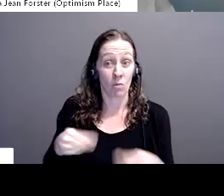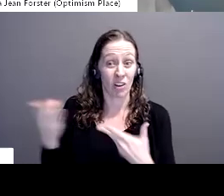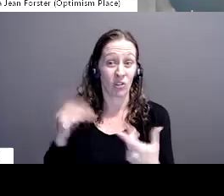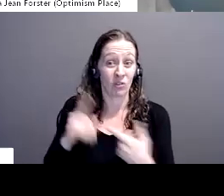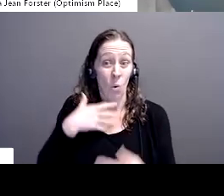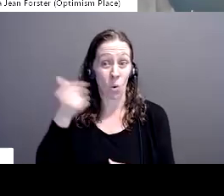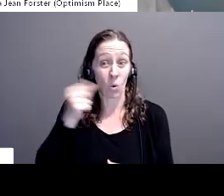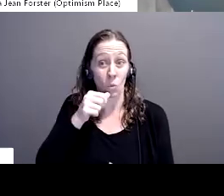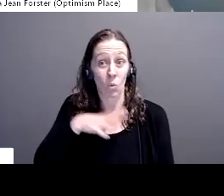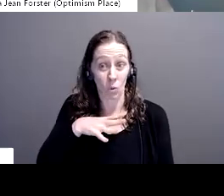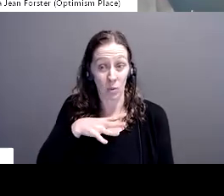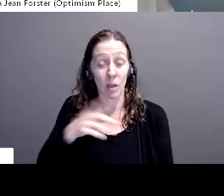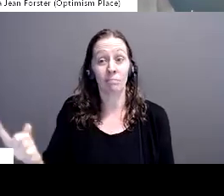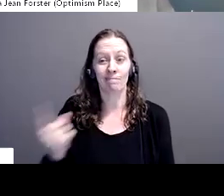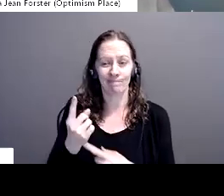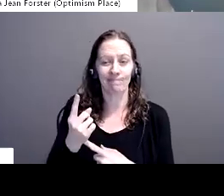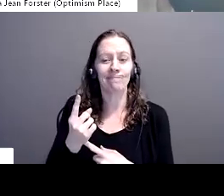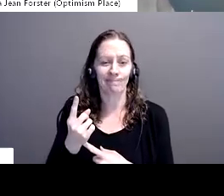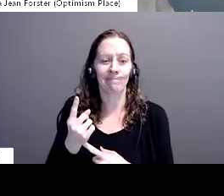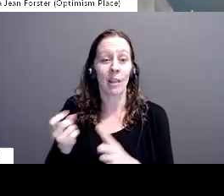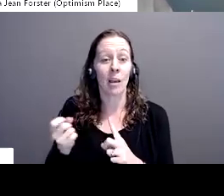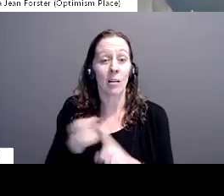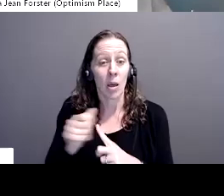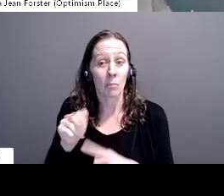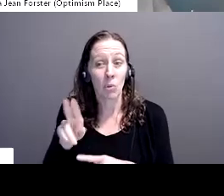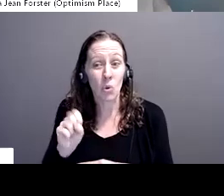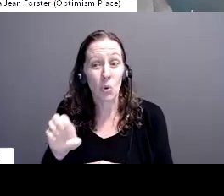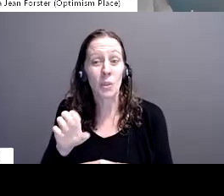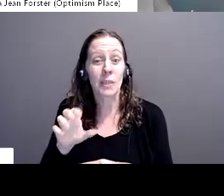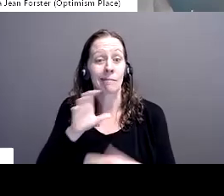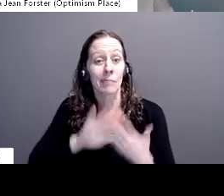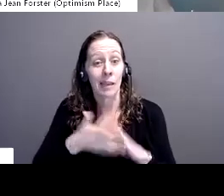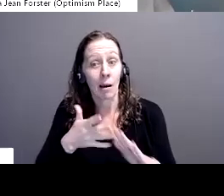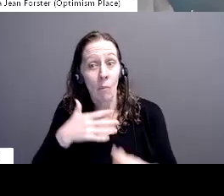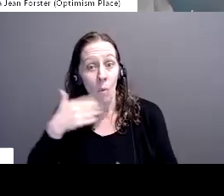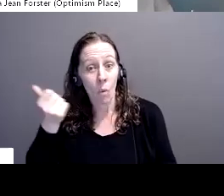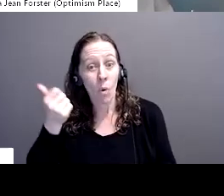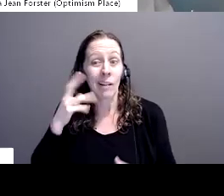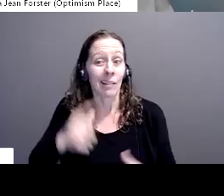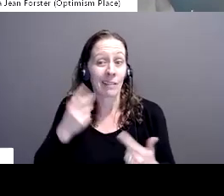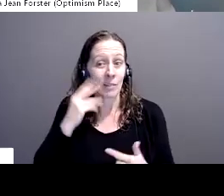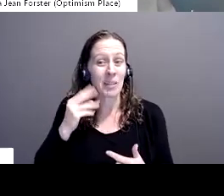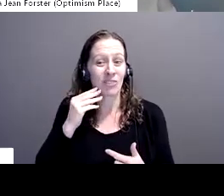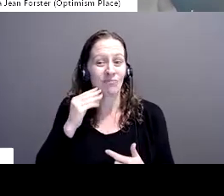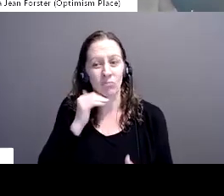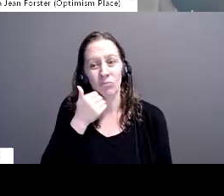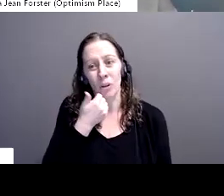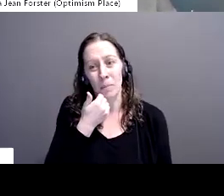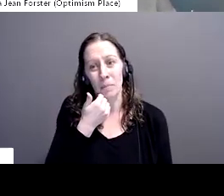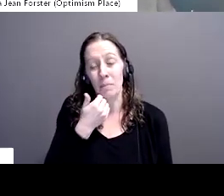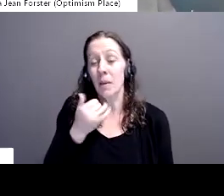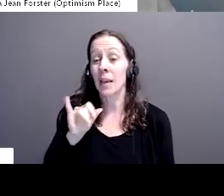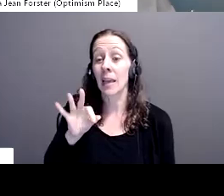older women are coming with shame around abuse, aging, and their life experience, whereas women who are younger who